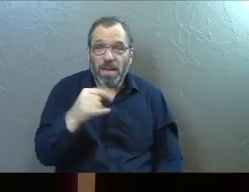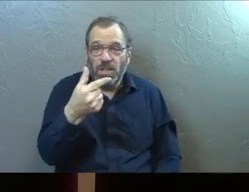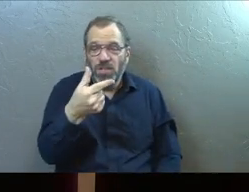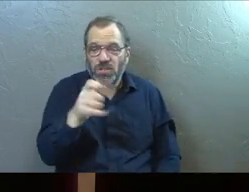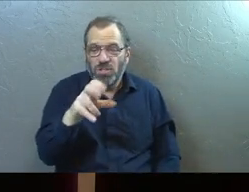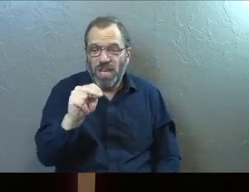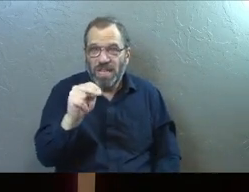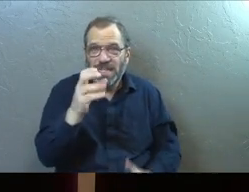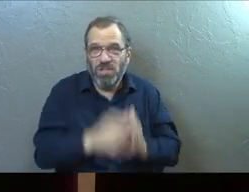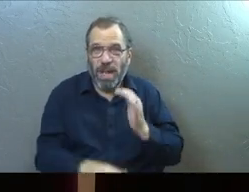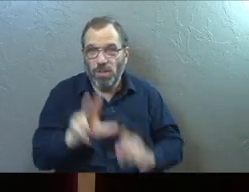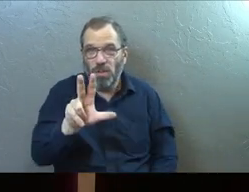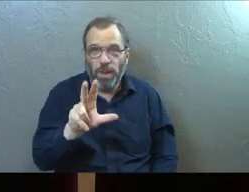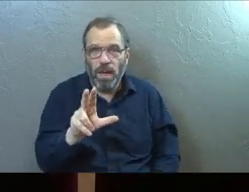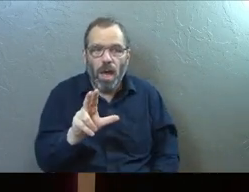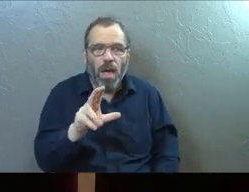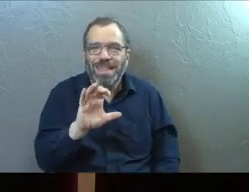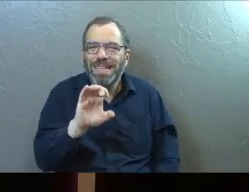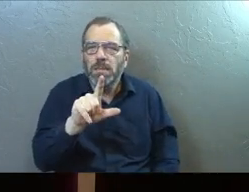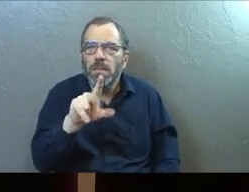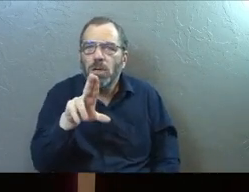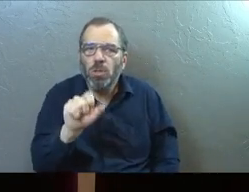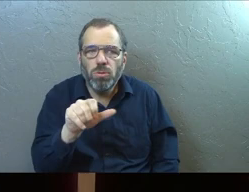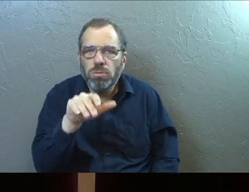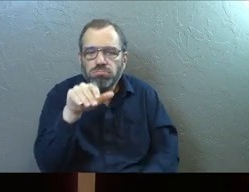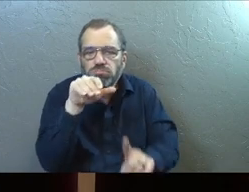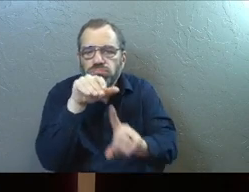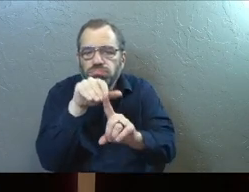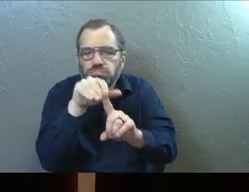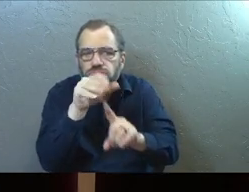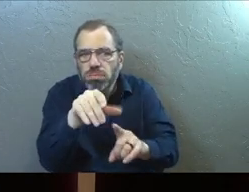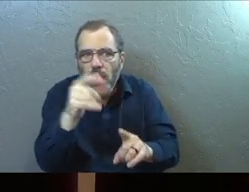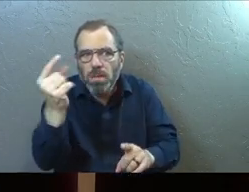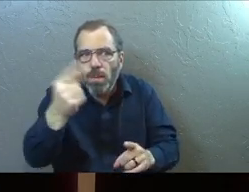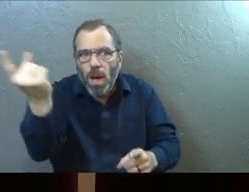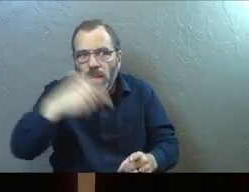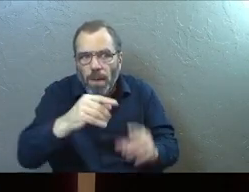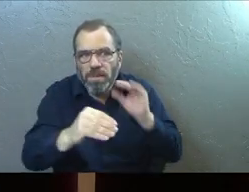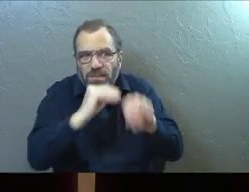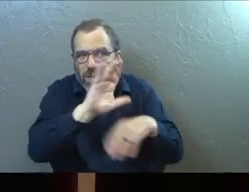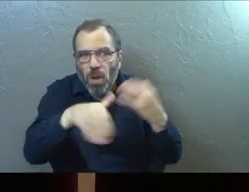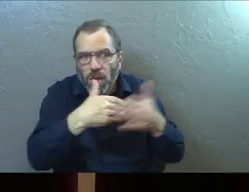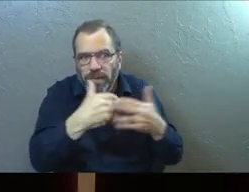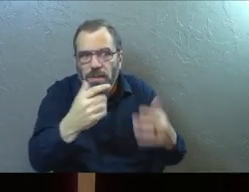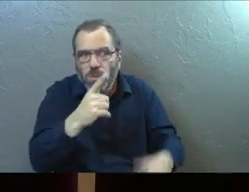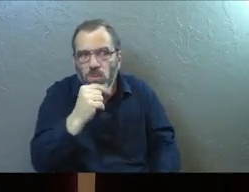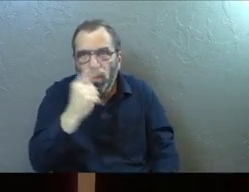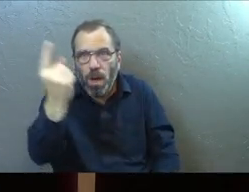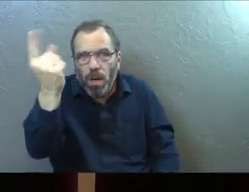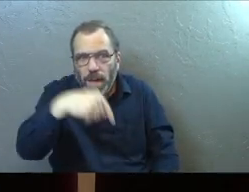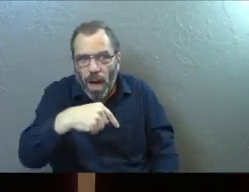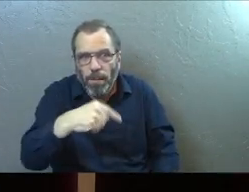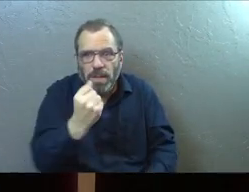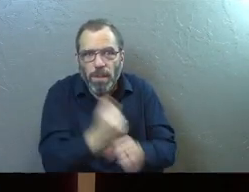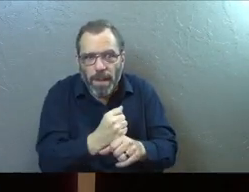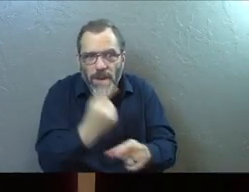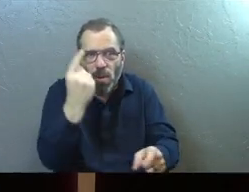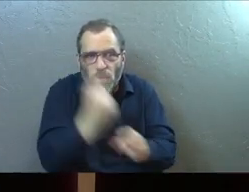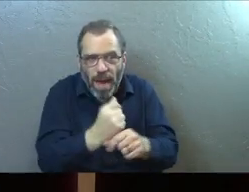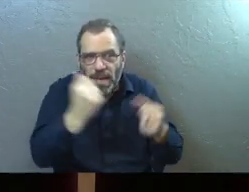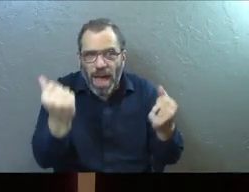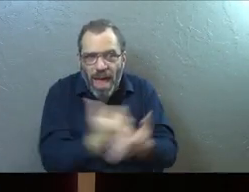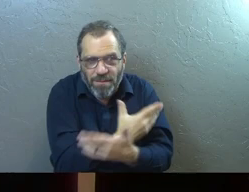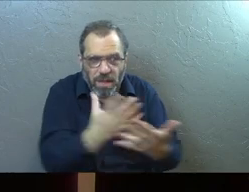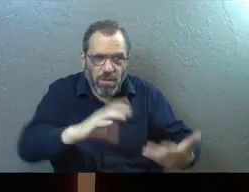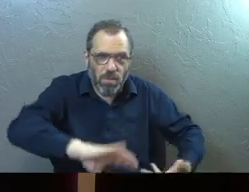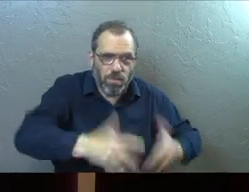Genesis chapter 3, there have been these clues and hints that somebody's coming to fix all this stuff. Somebody's coming to make right everything